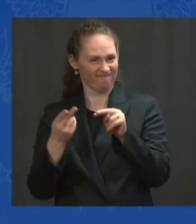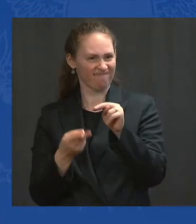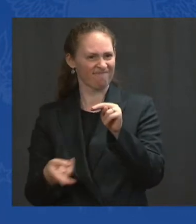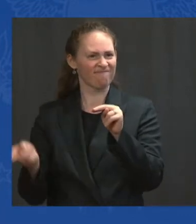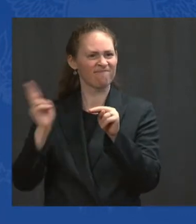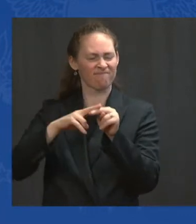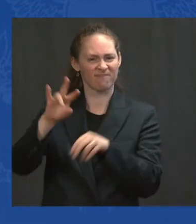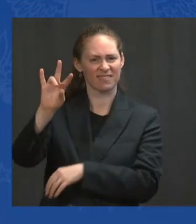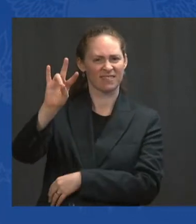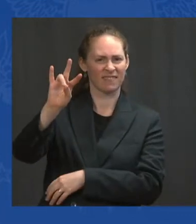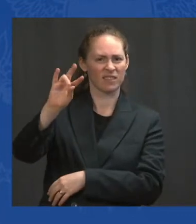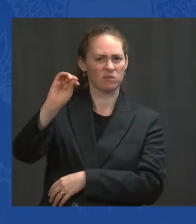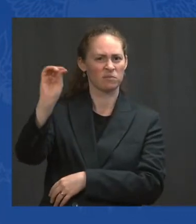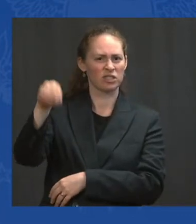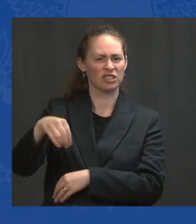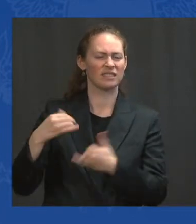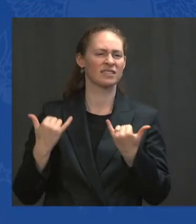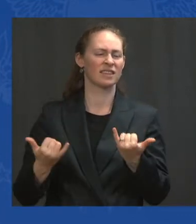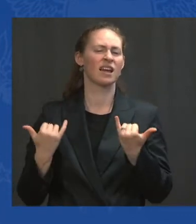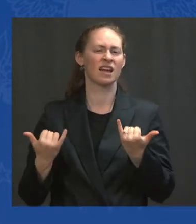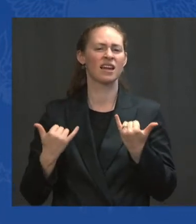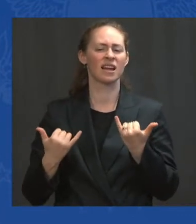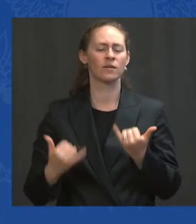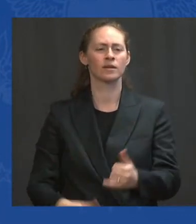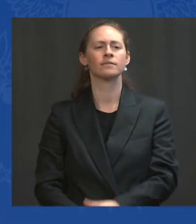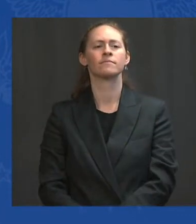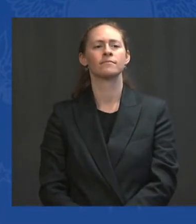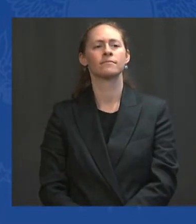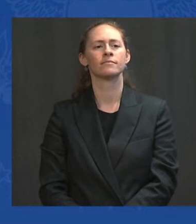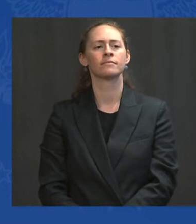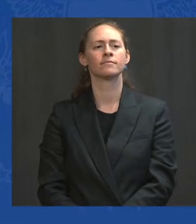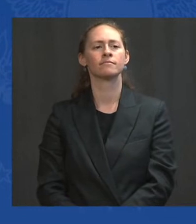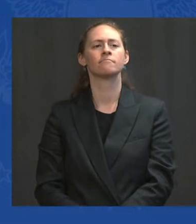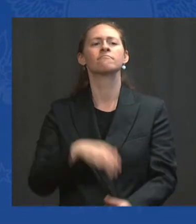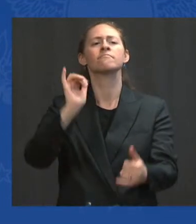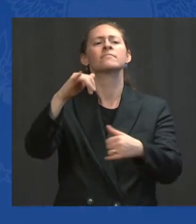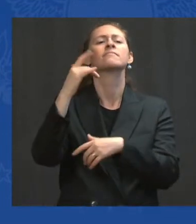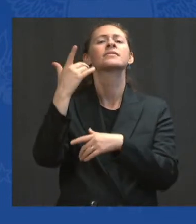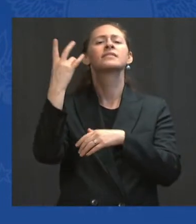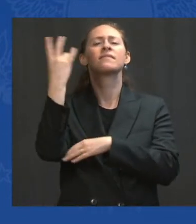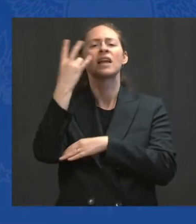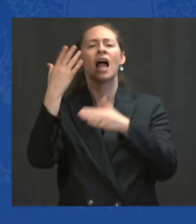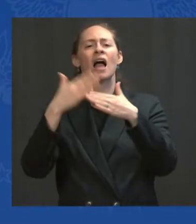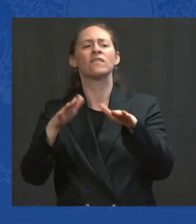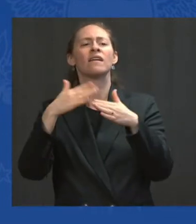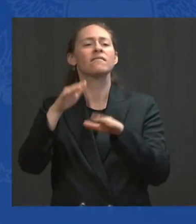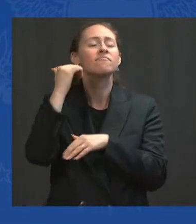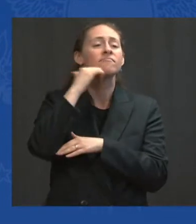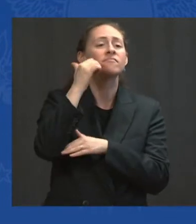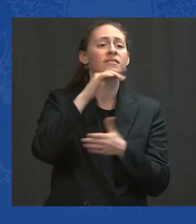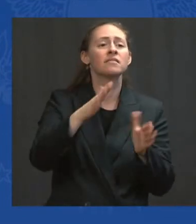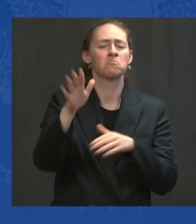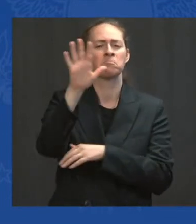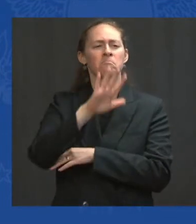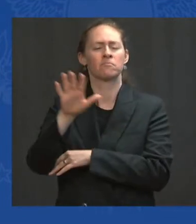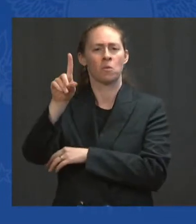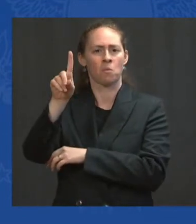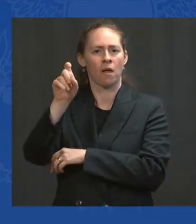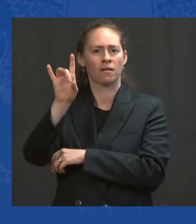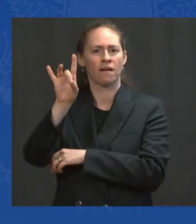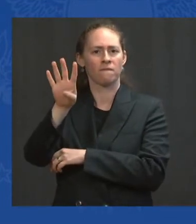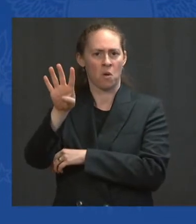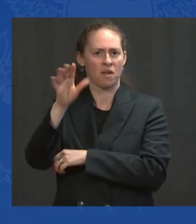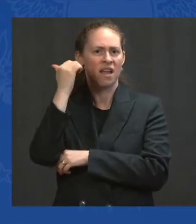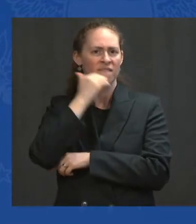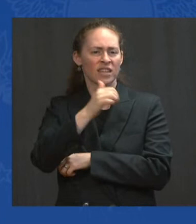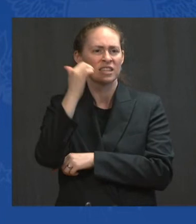from the prior 7-day average. And the 7-day average of daily deaths is about 184 per day. These